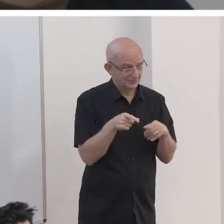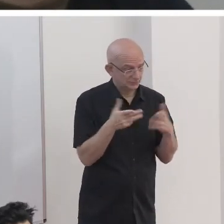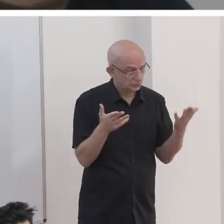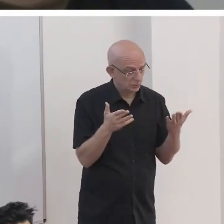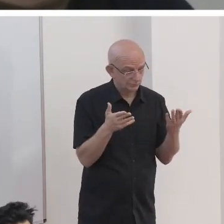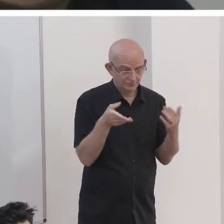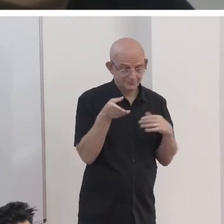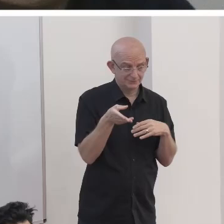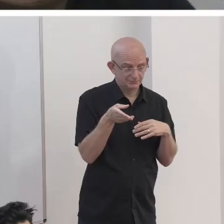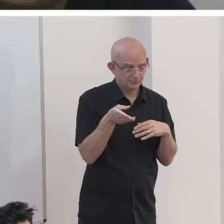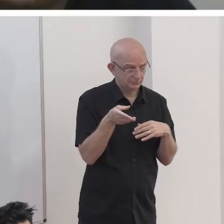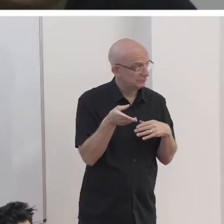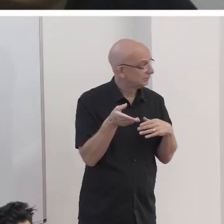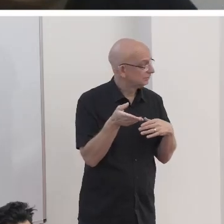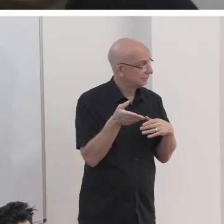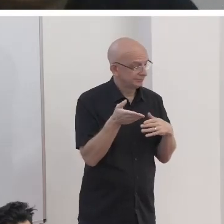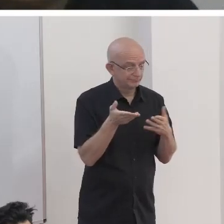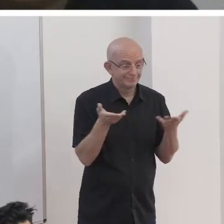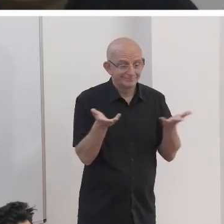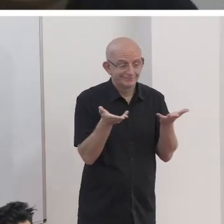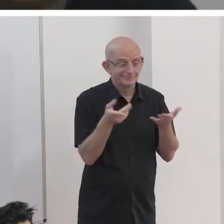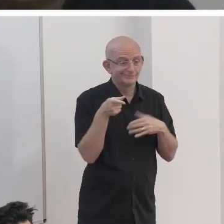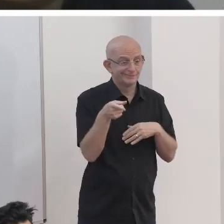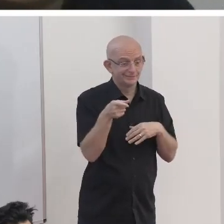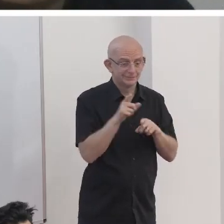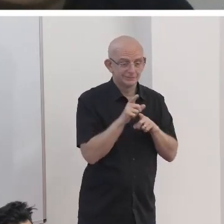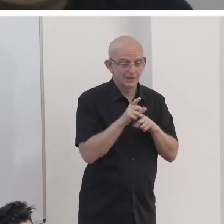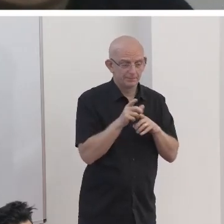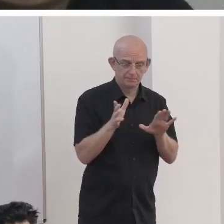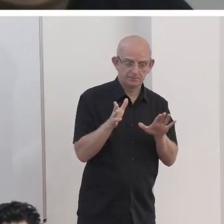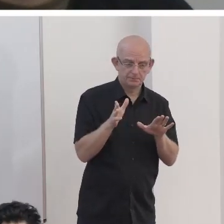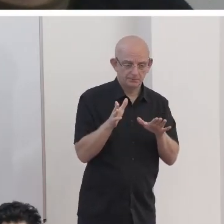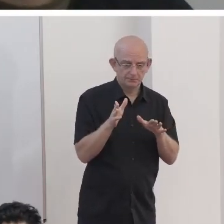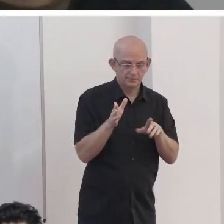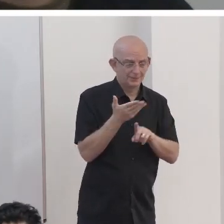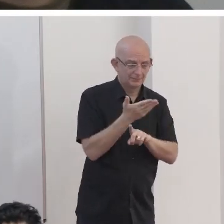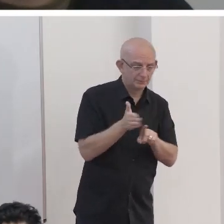This or no? Only give me the meaning of this. What is the this?